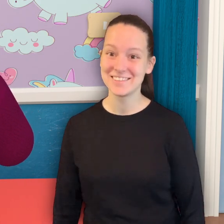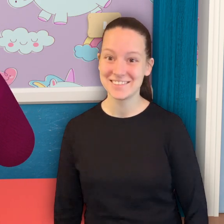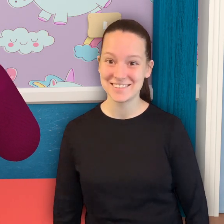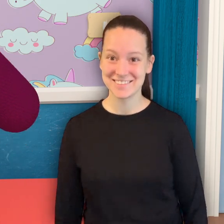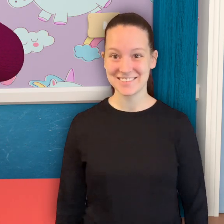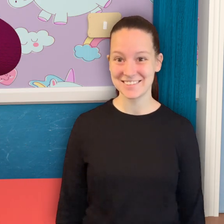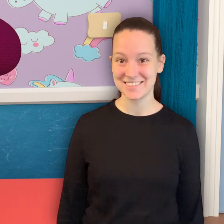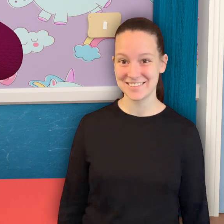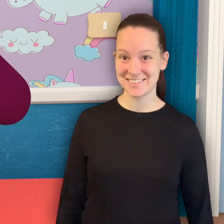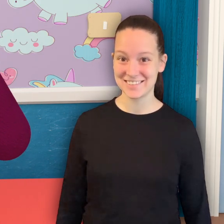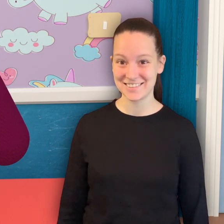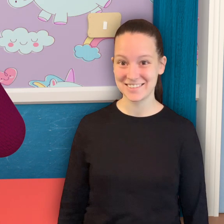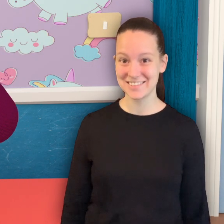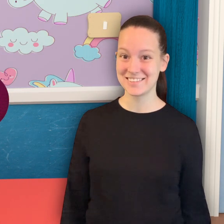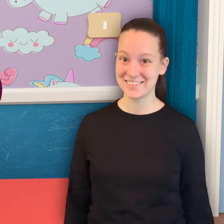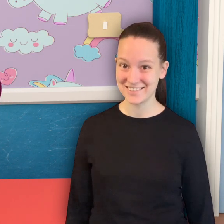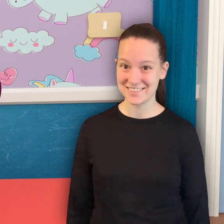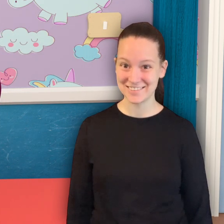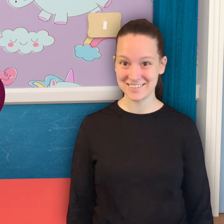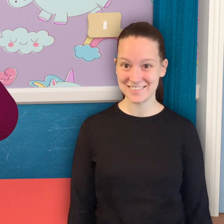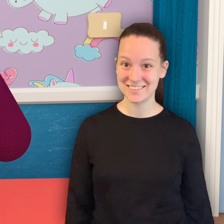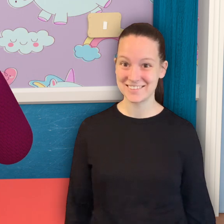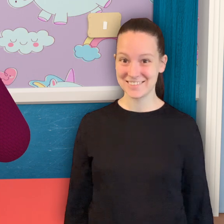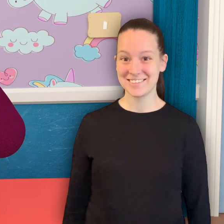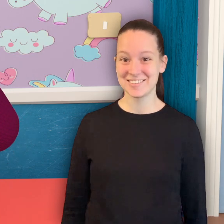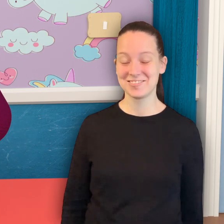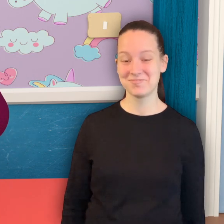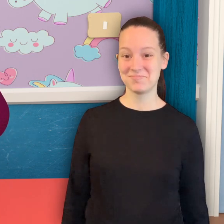The Family